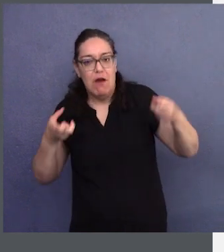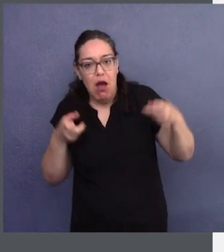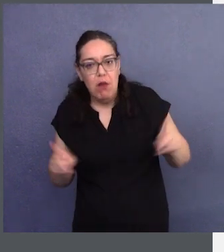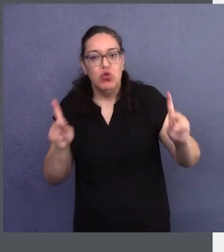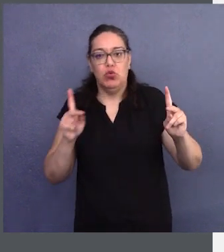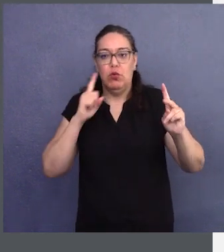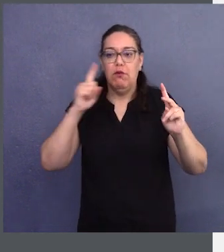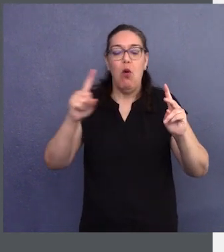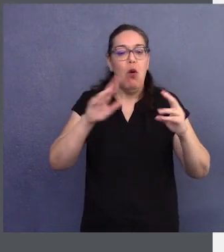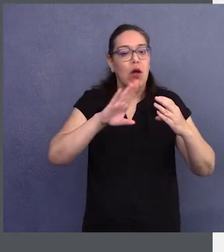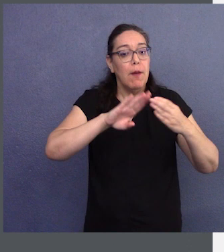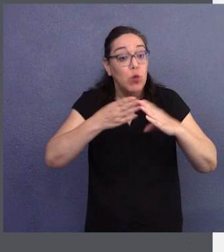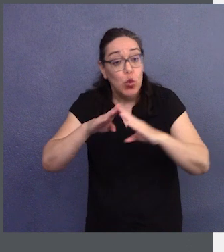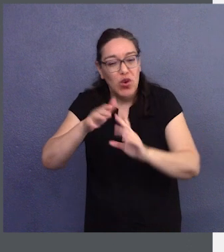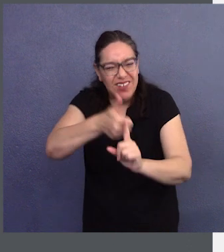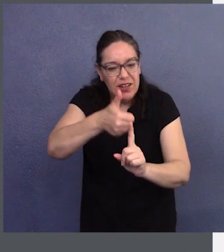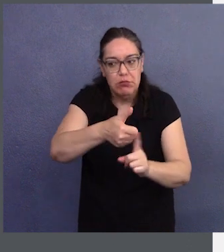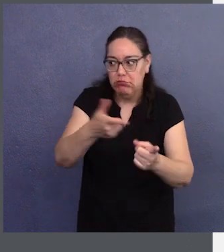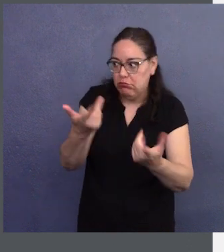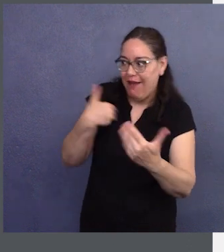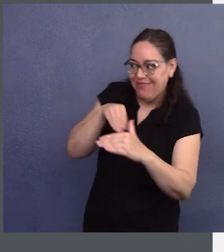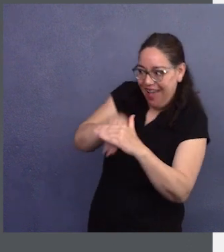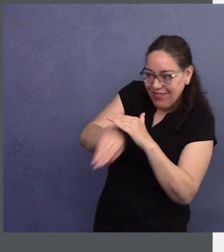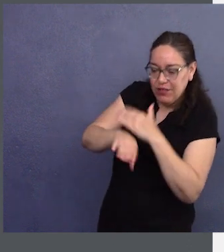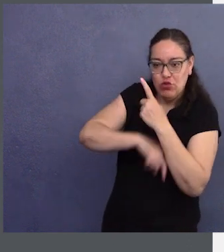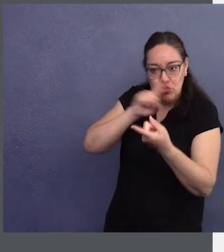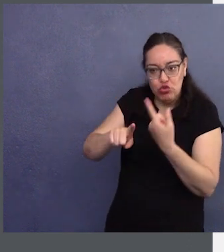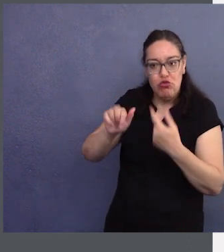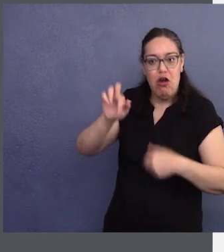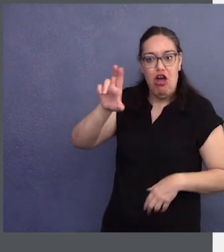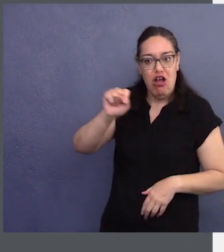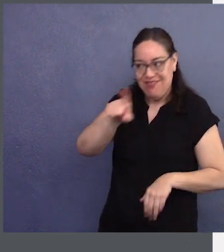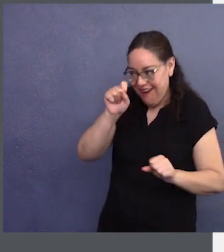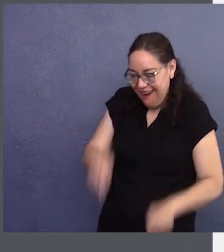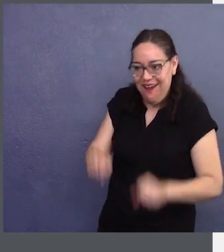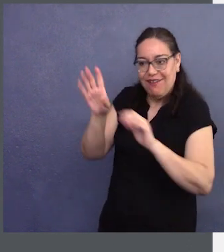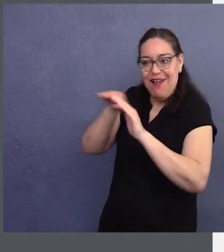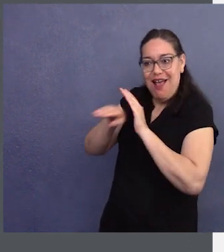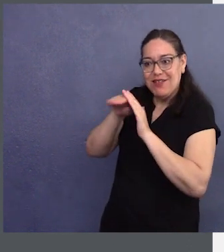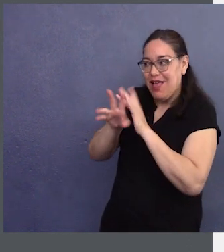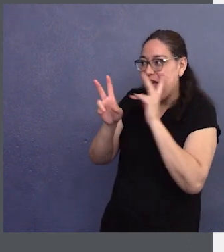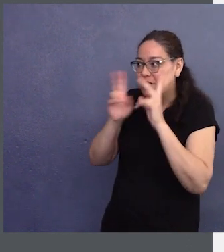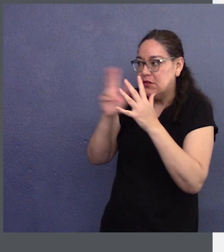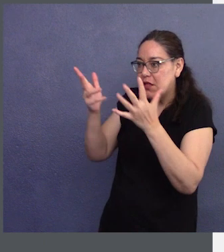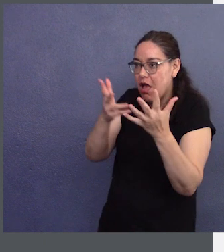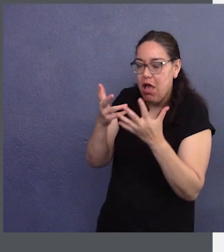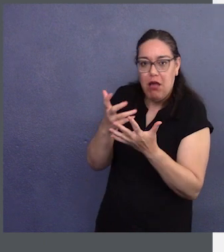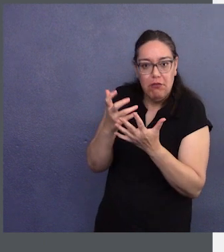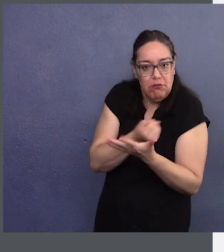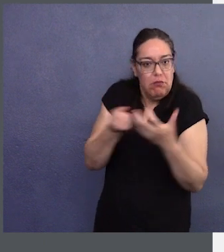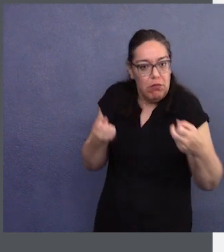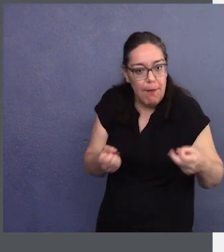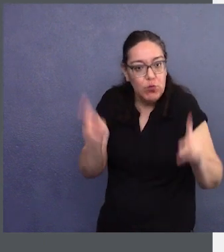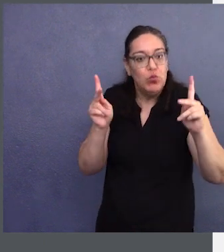the community to really have access to art and be able to have the opportunity